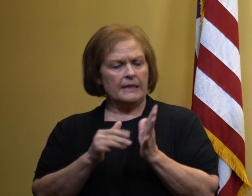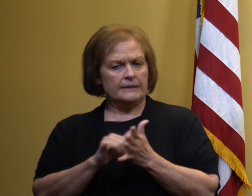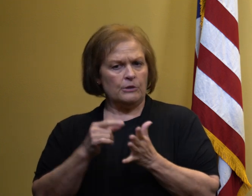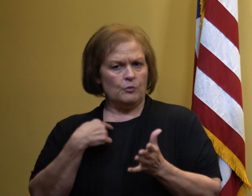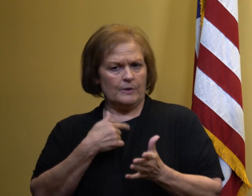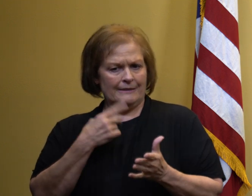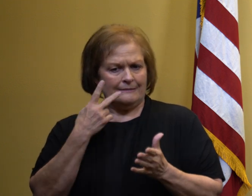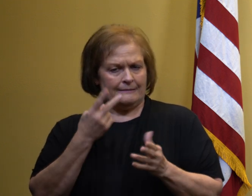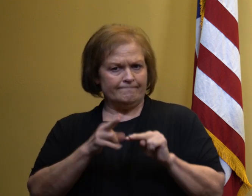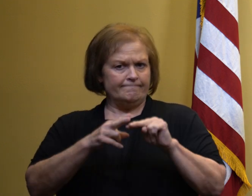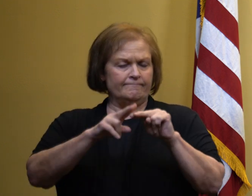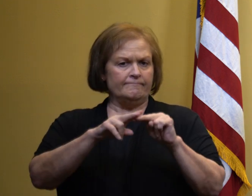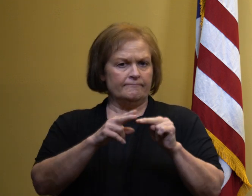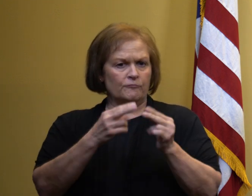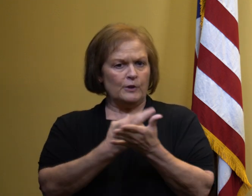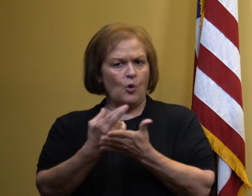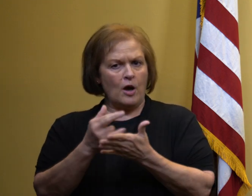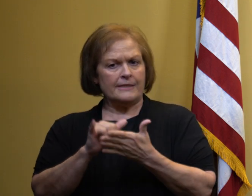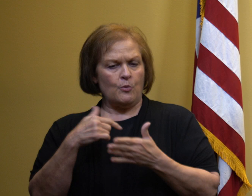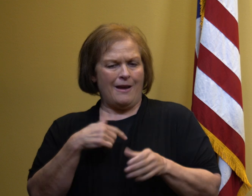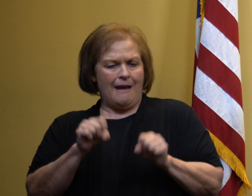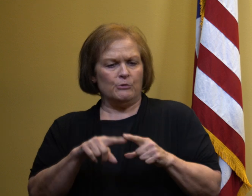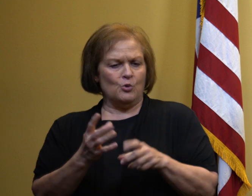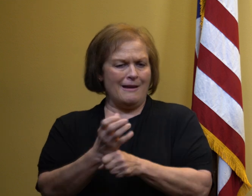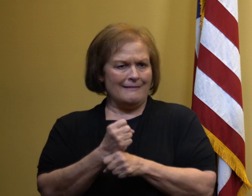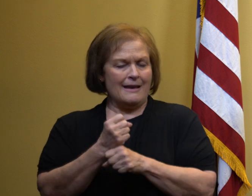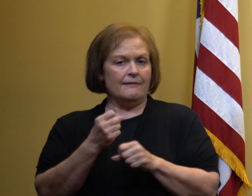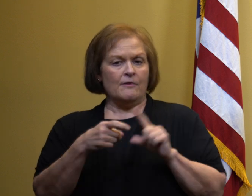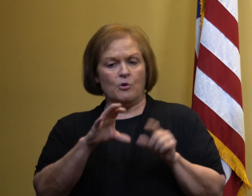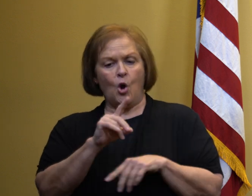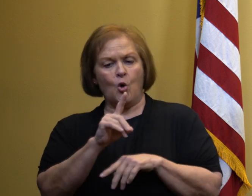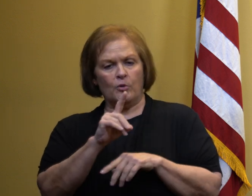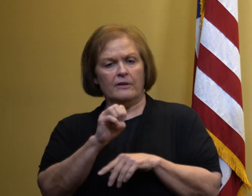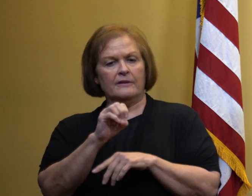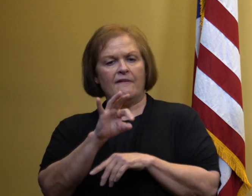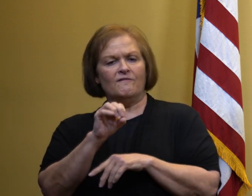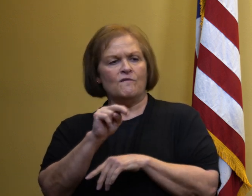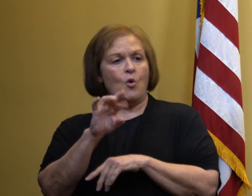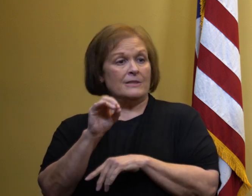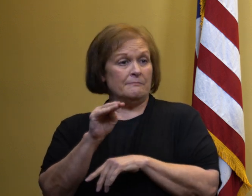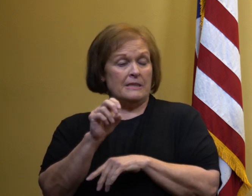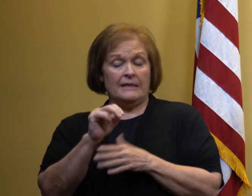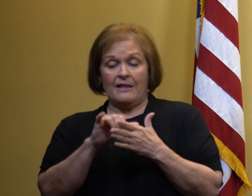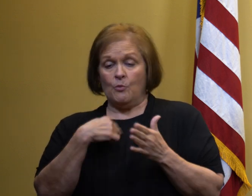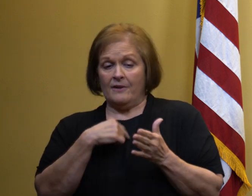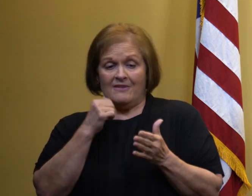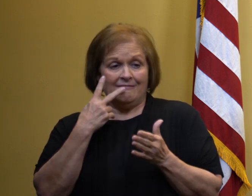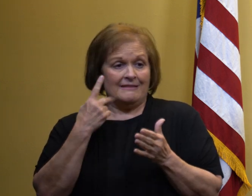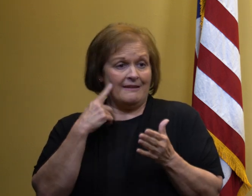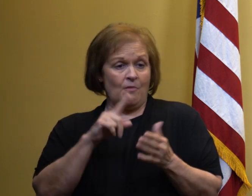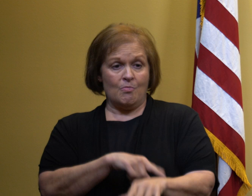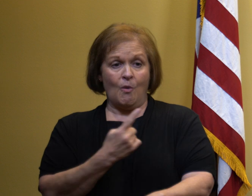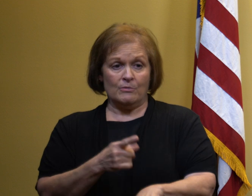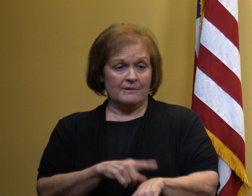of resources that we were able to allocate towards code enforcement, and something that we haven't seen in decades in the city of